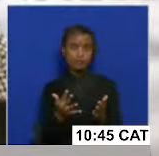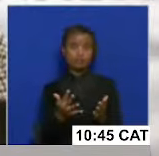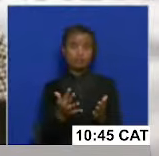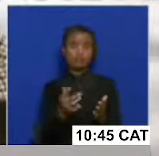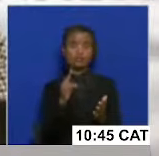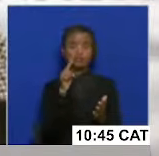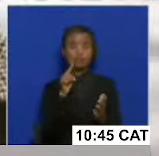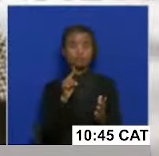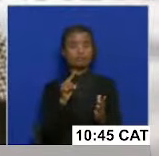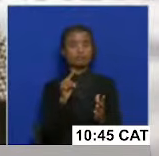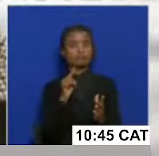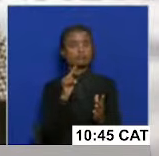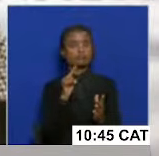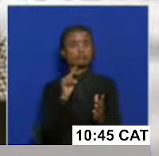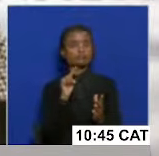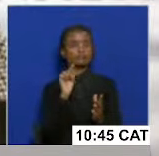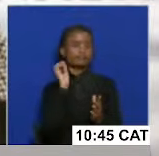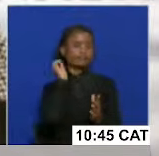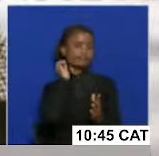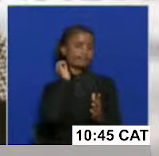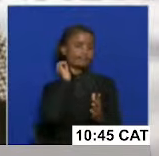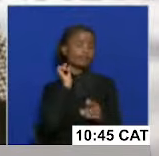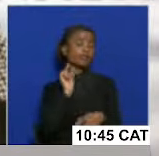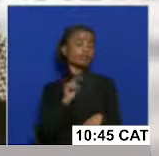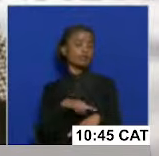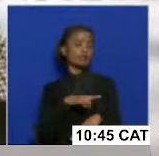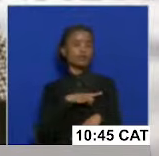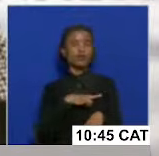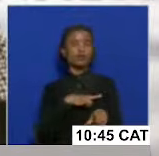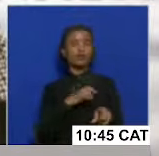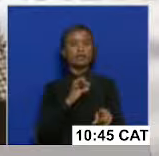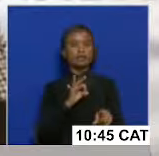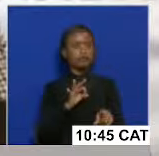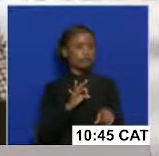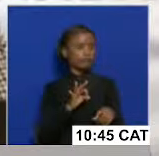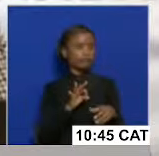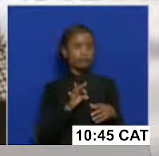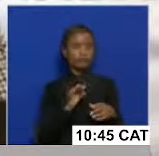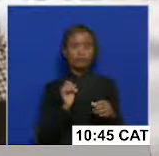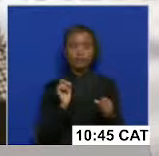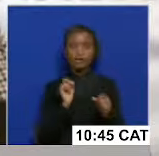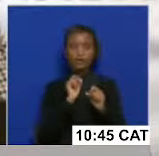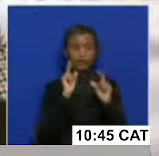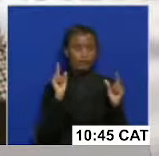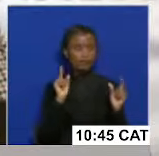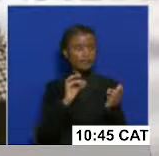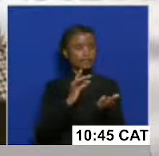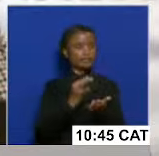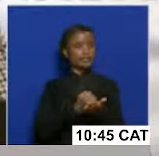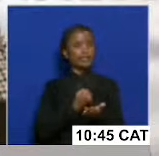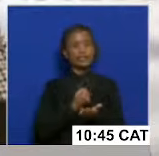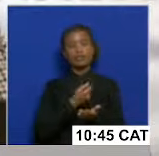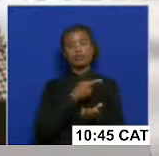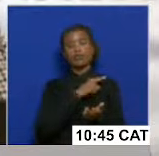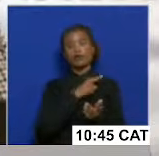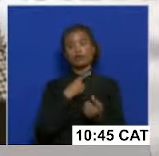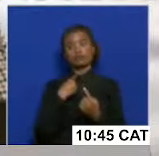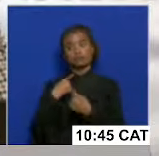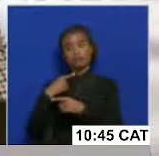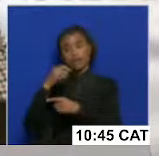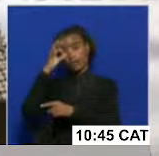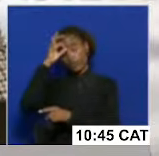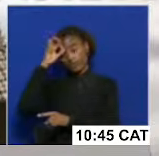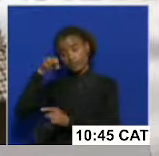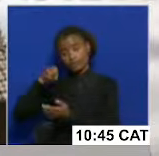he will think that we are taking the stones to be booked at the police station, as well